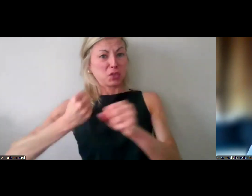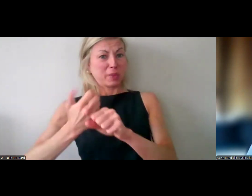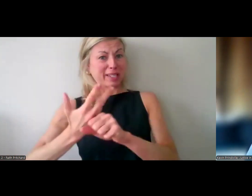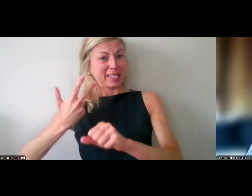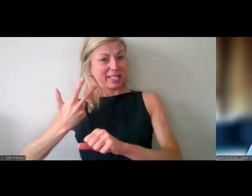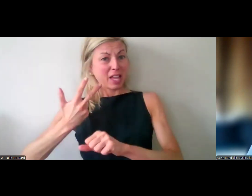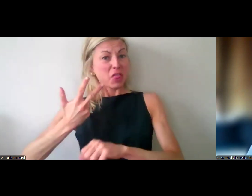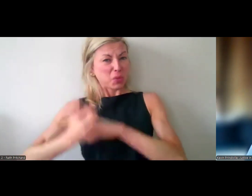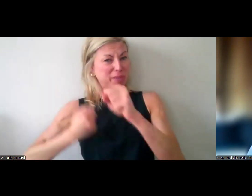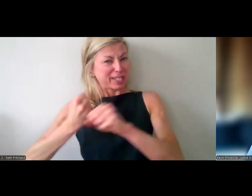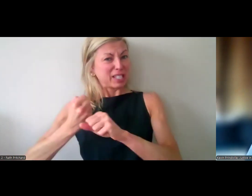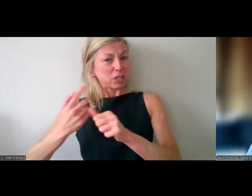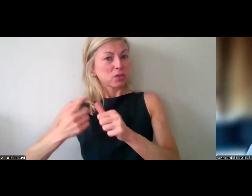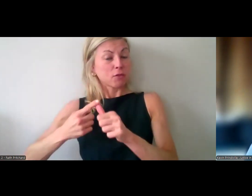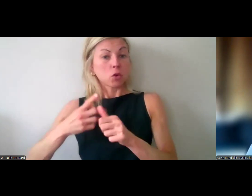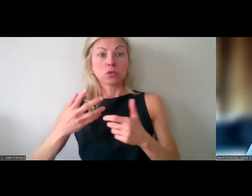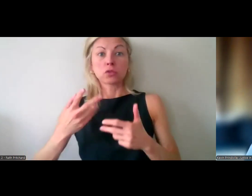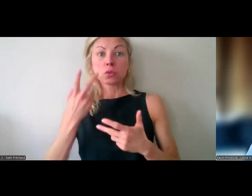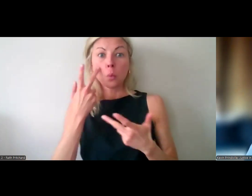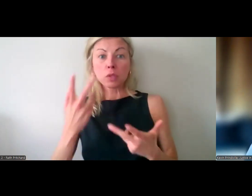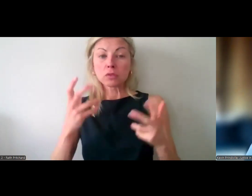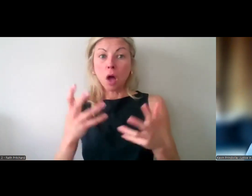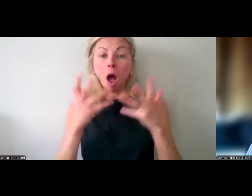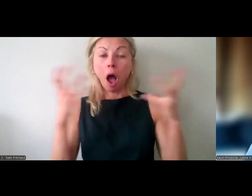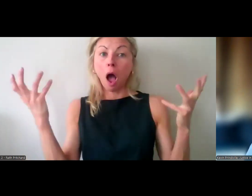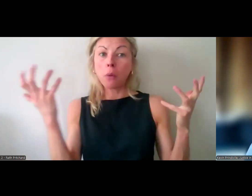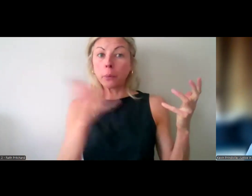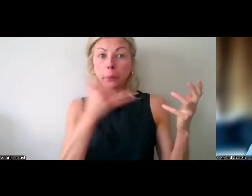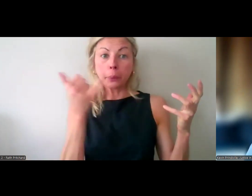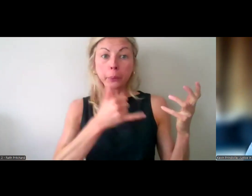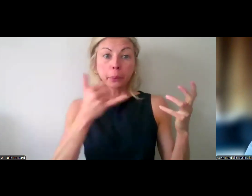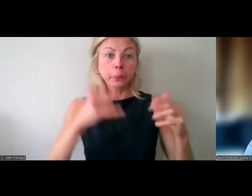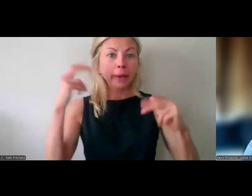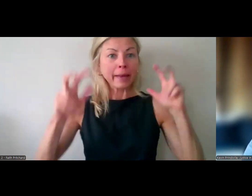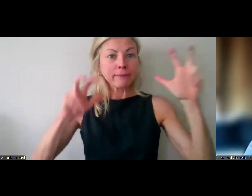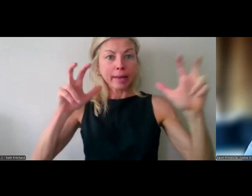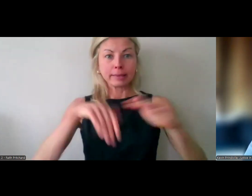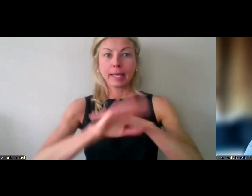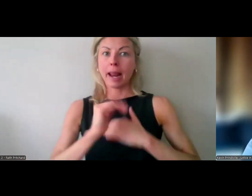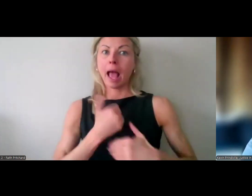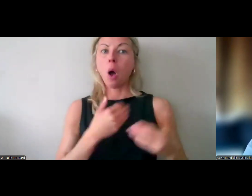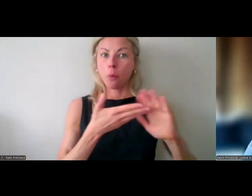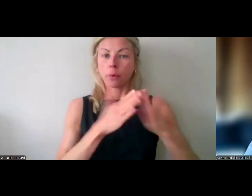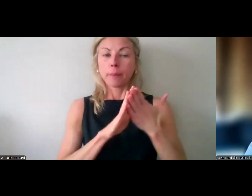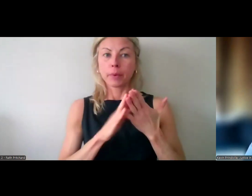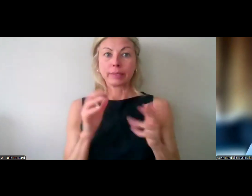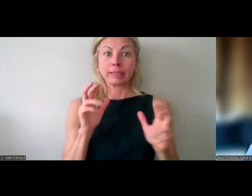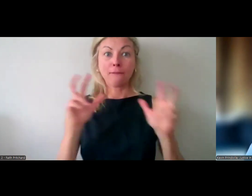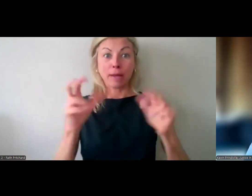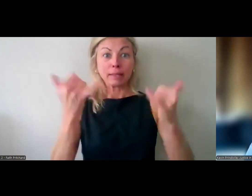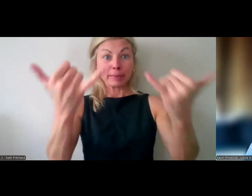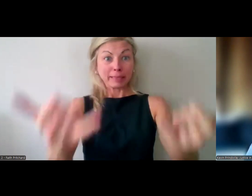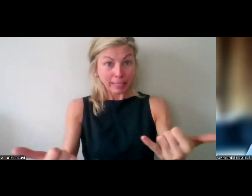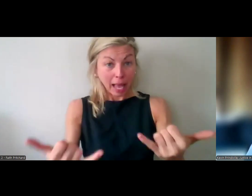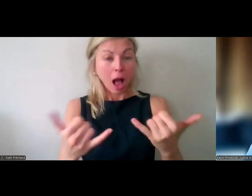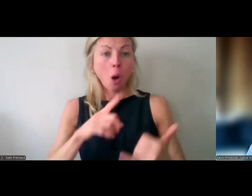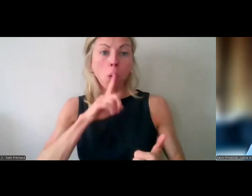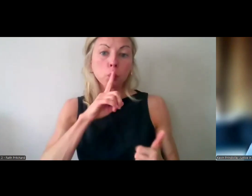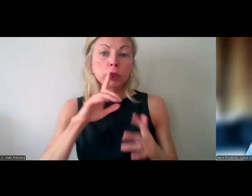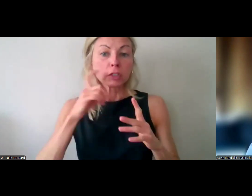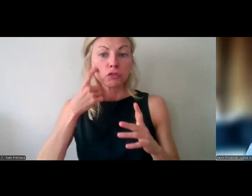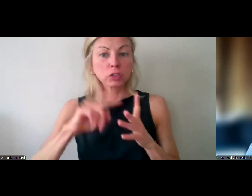saw incredible investments in our communities, and many of those investments are just now or have recently really started